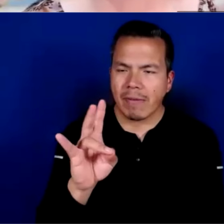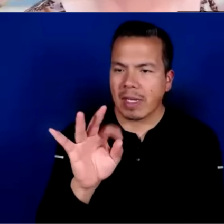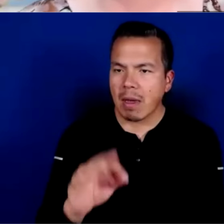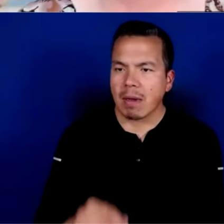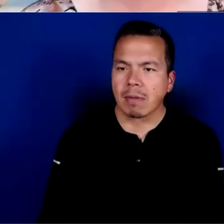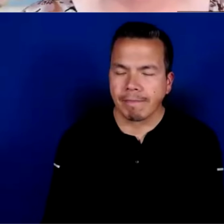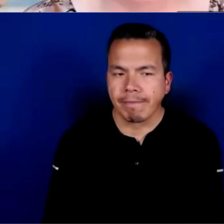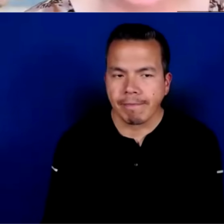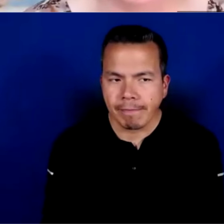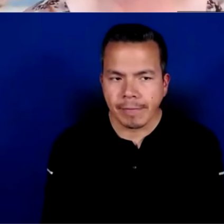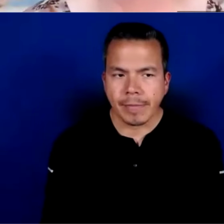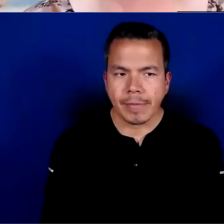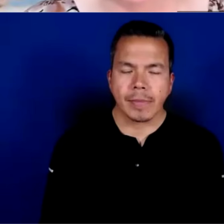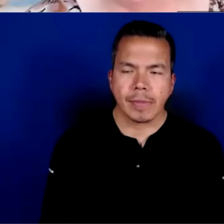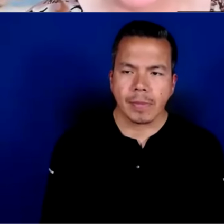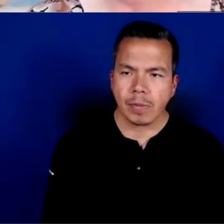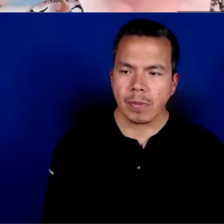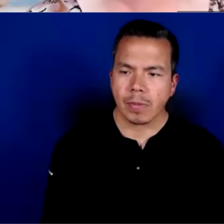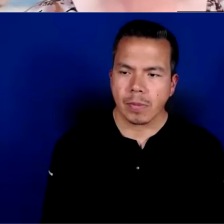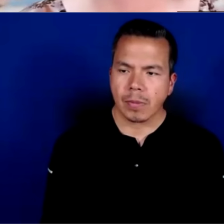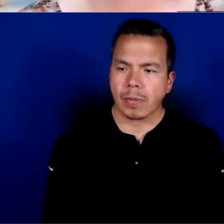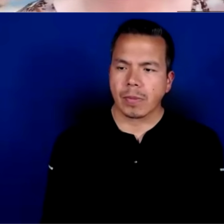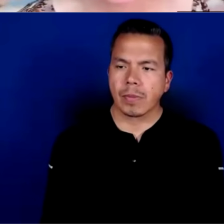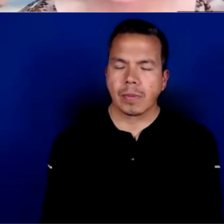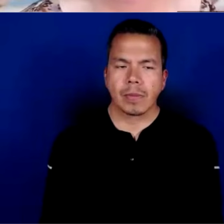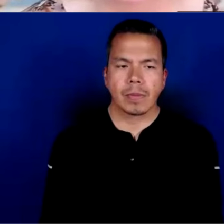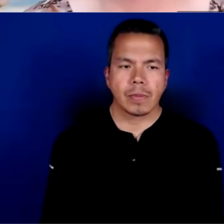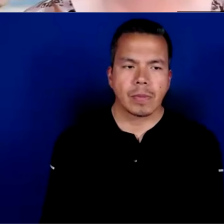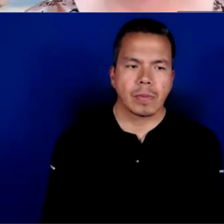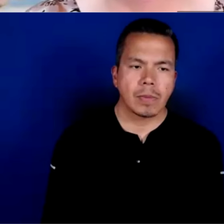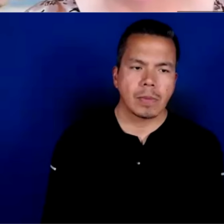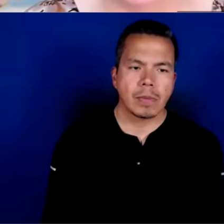$1,285. And that's how we came up with